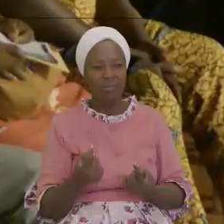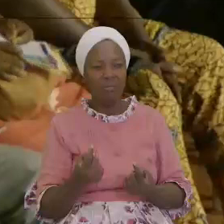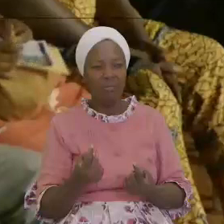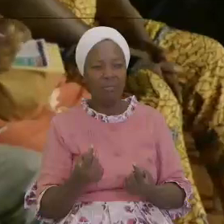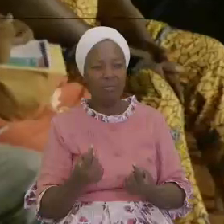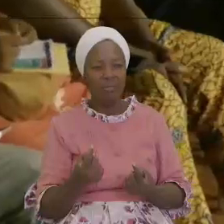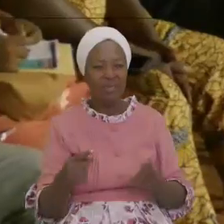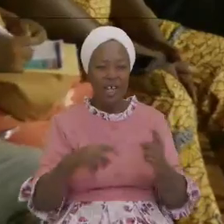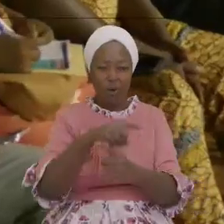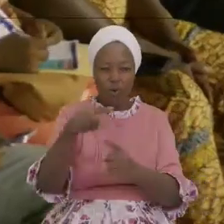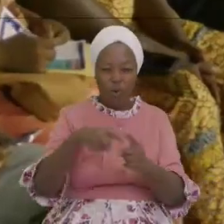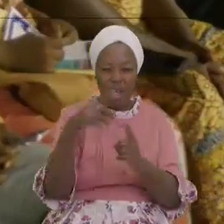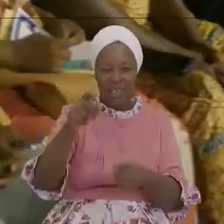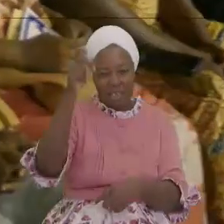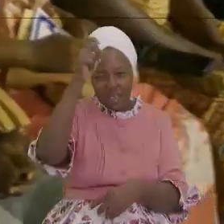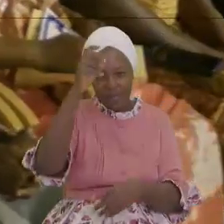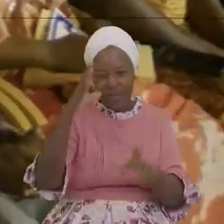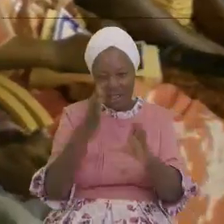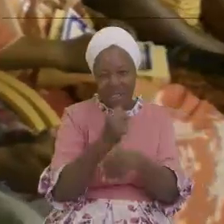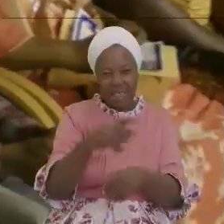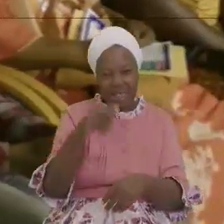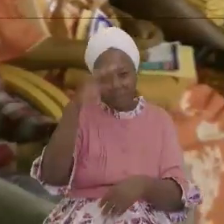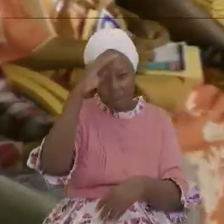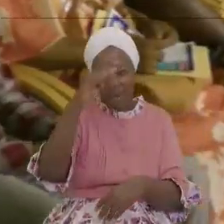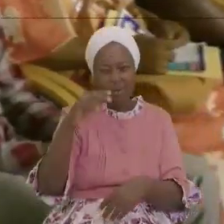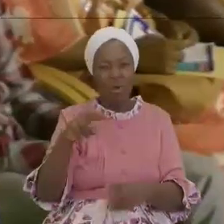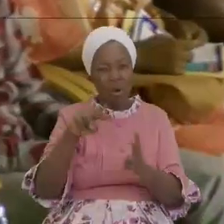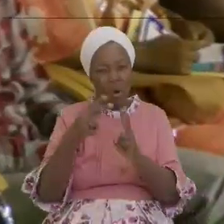When the devil takes a man or takes a woman,